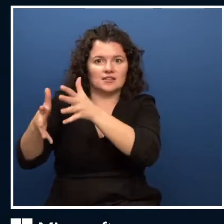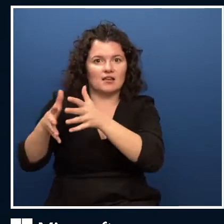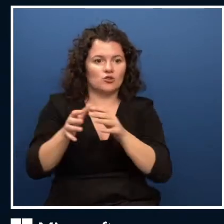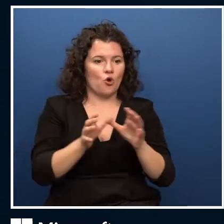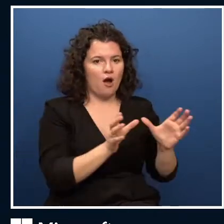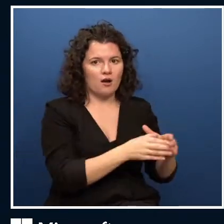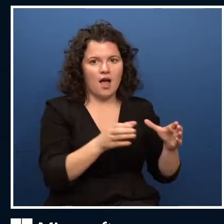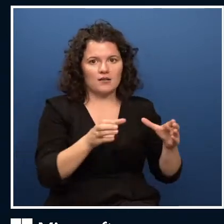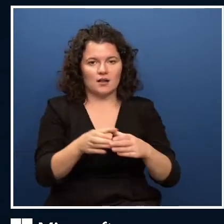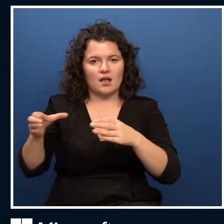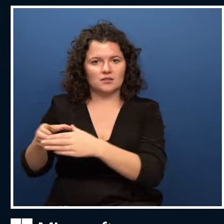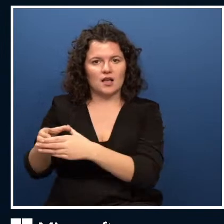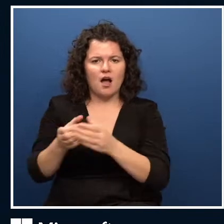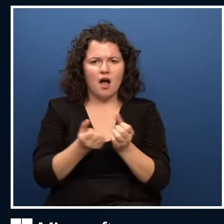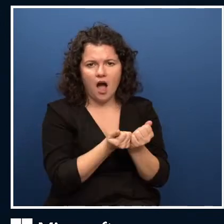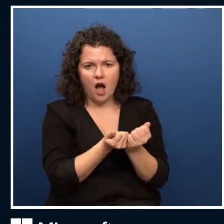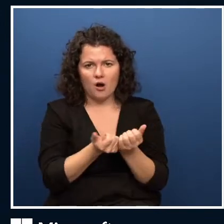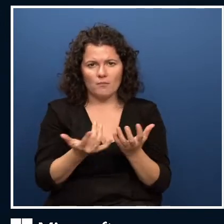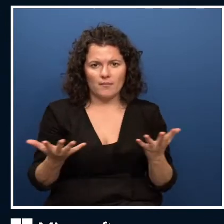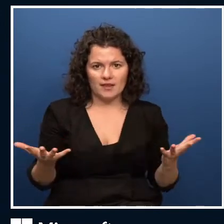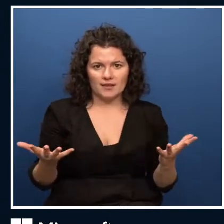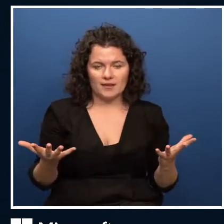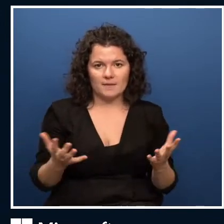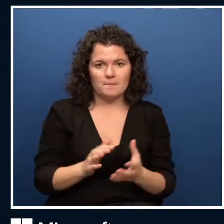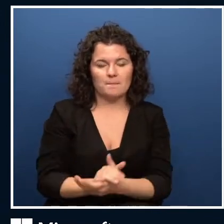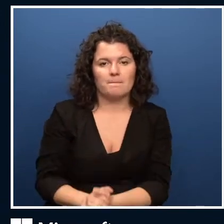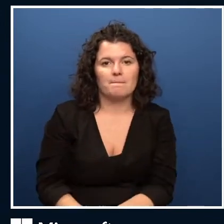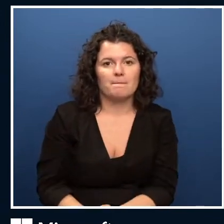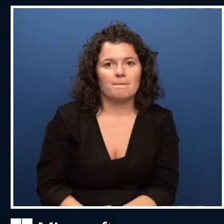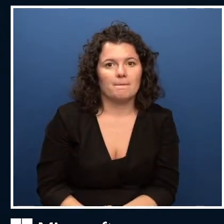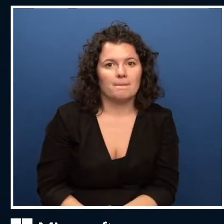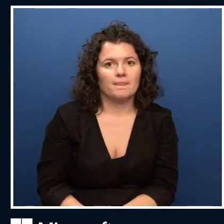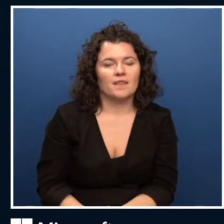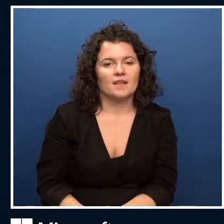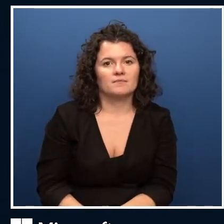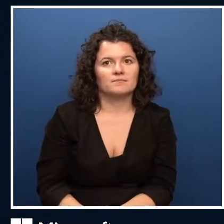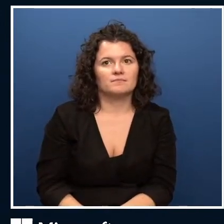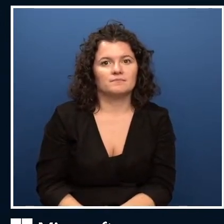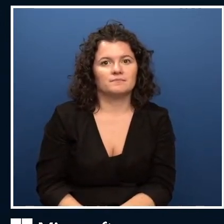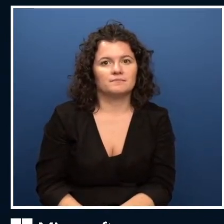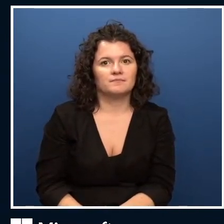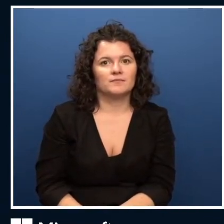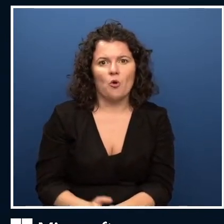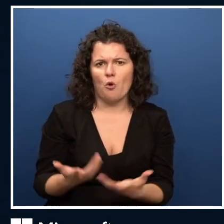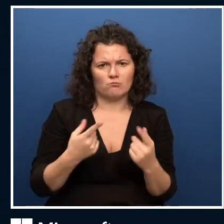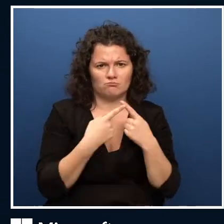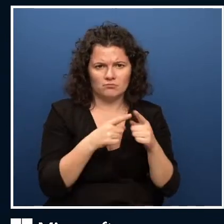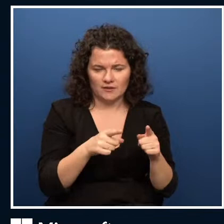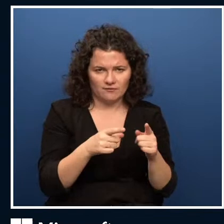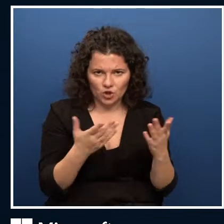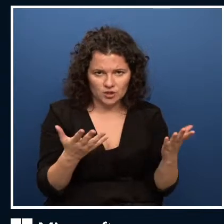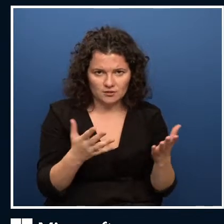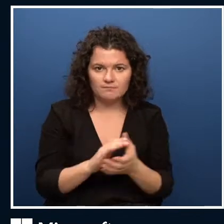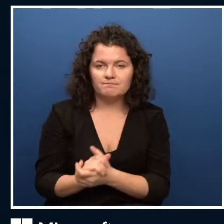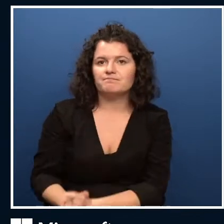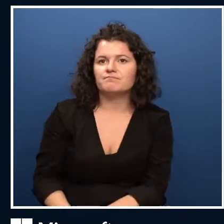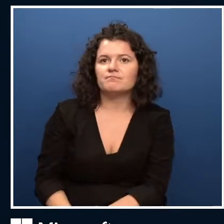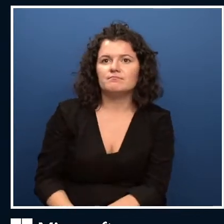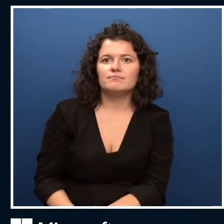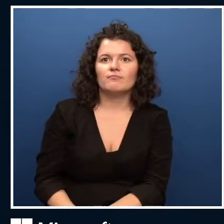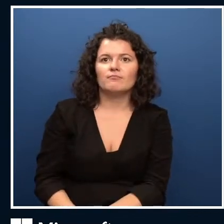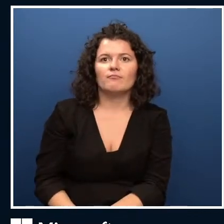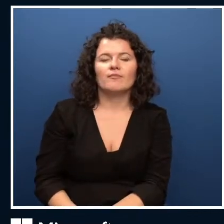transfer learning, or was it something broader than that? Yeah, I was just